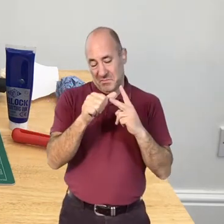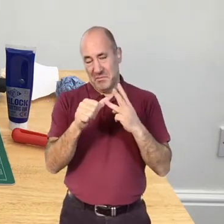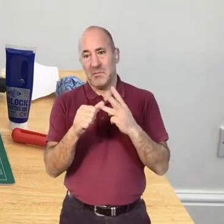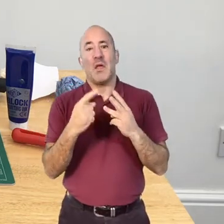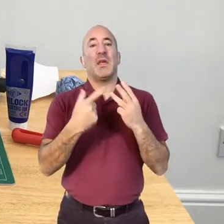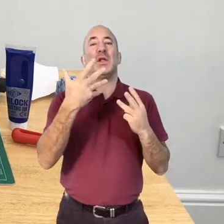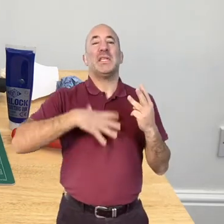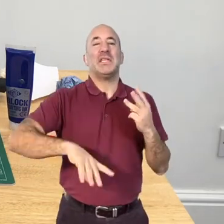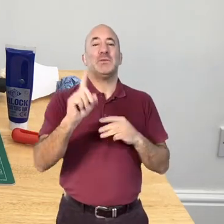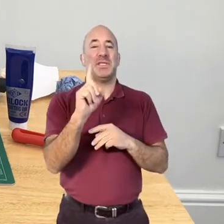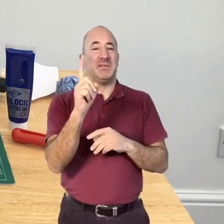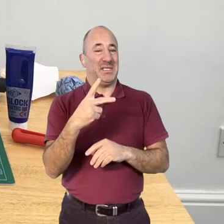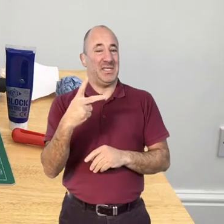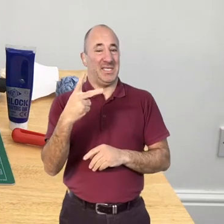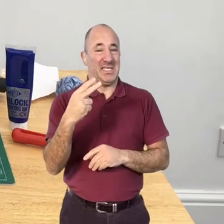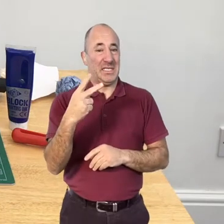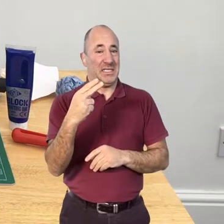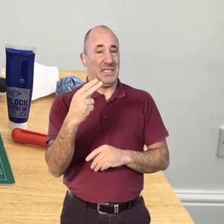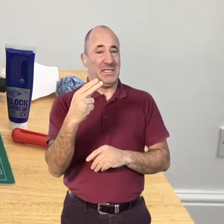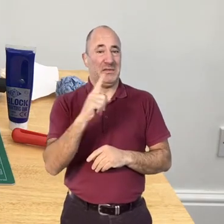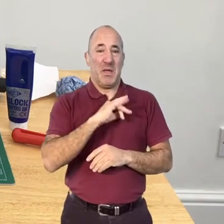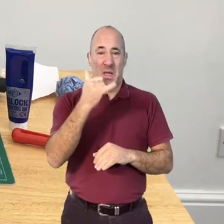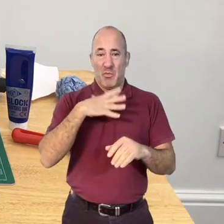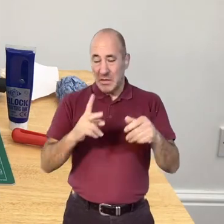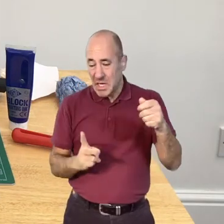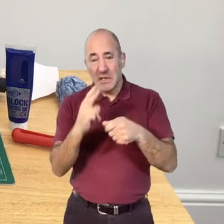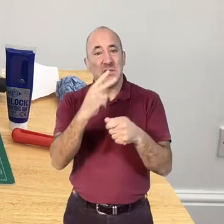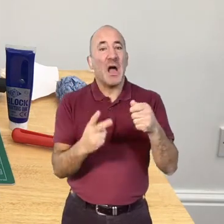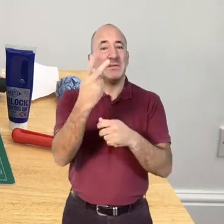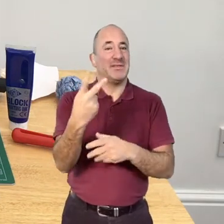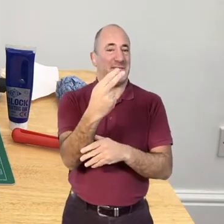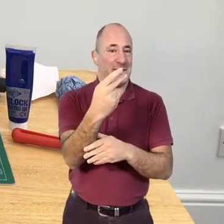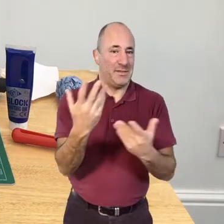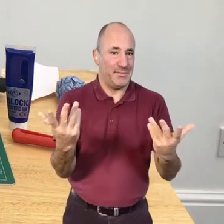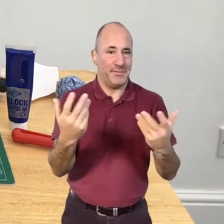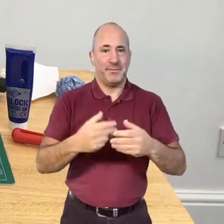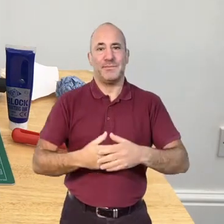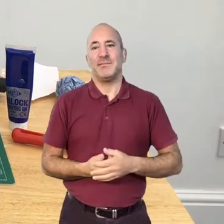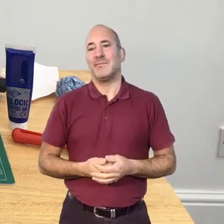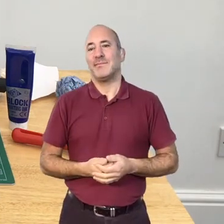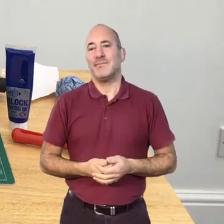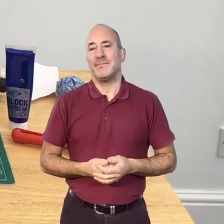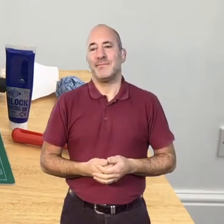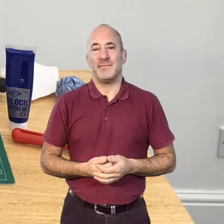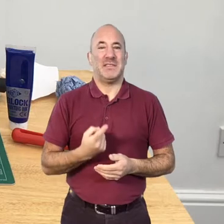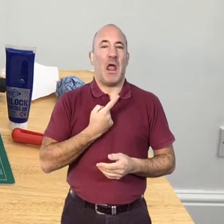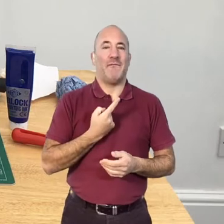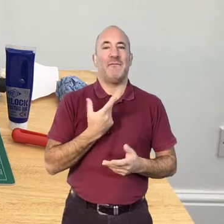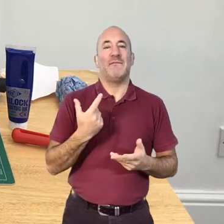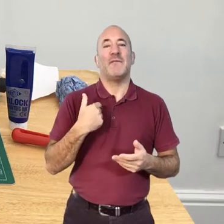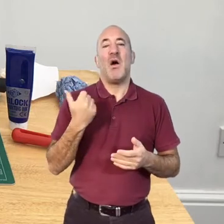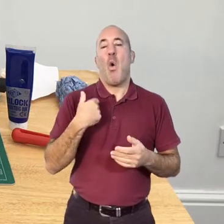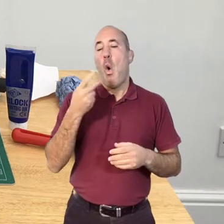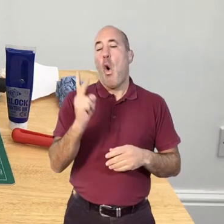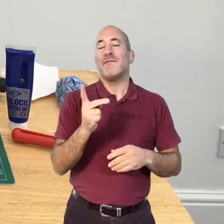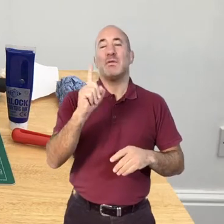And the other things you will need are a pair of scissors if you want to cut up things,